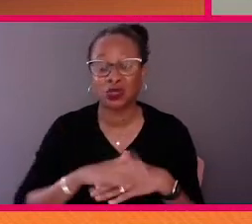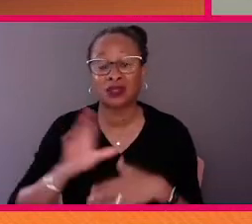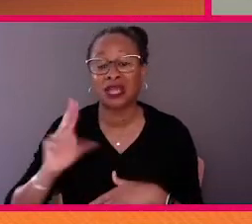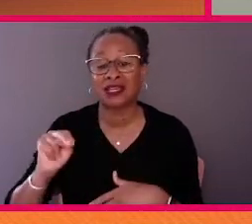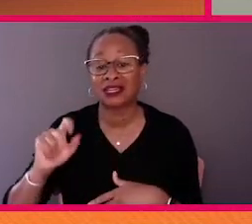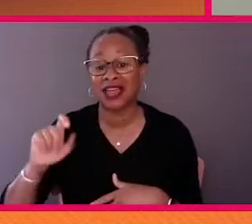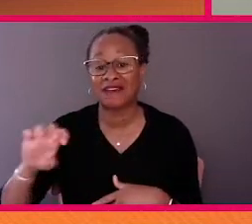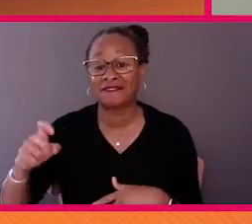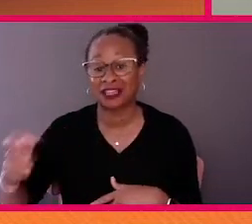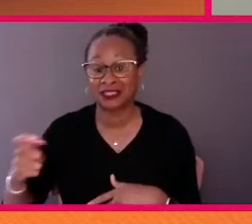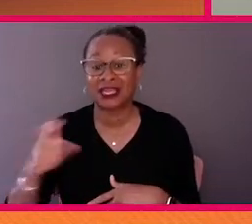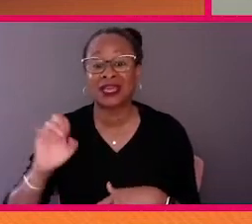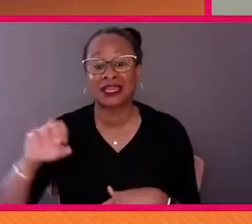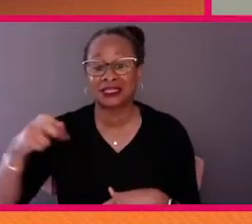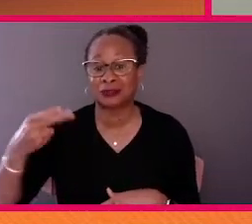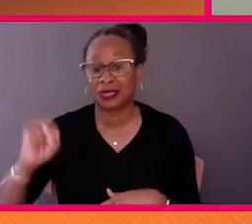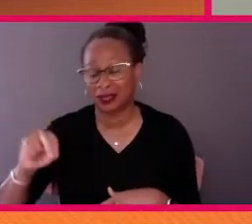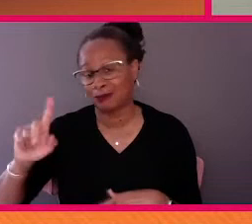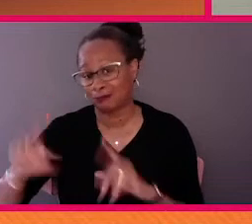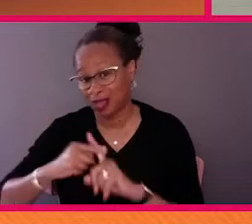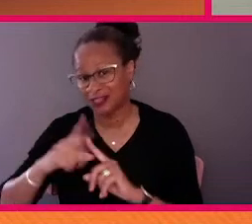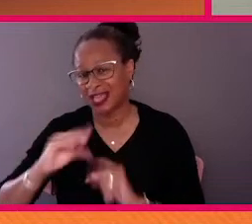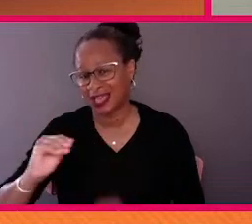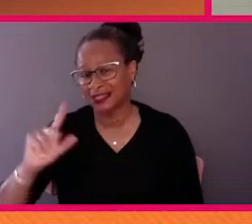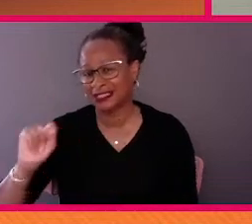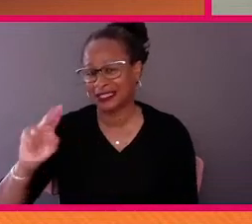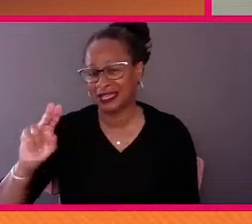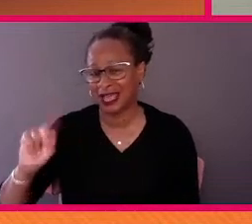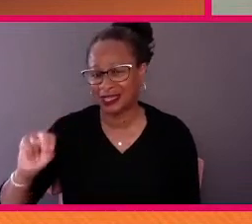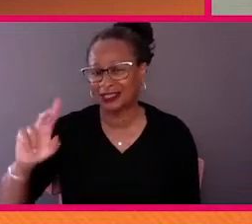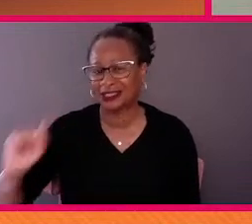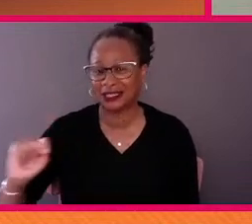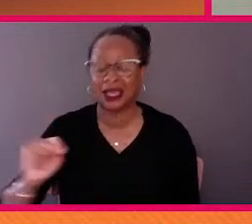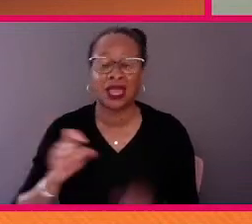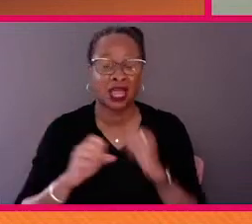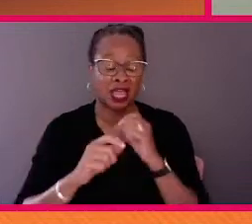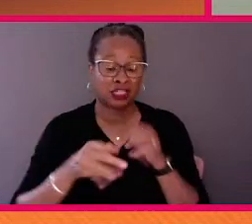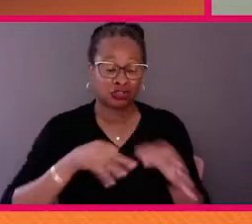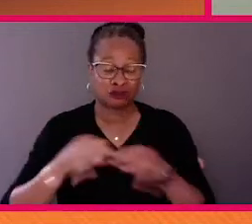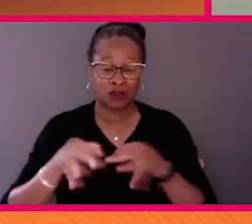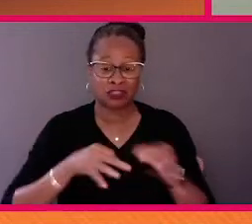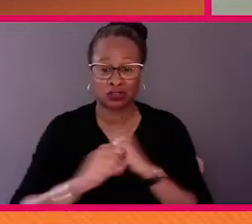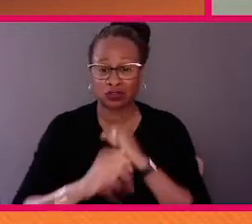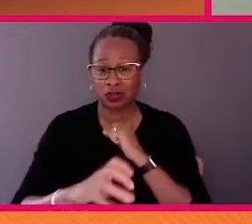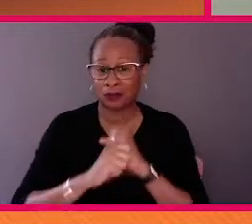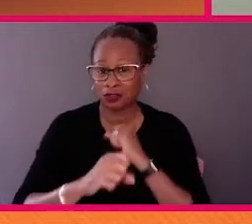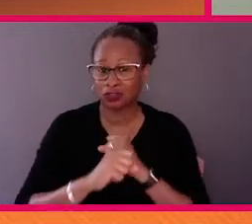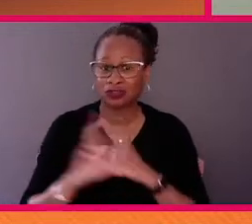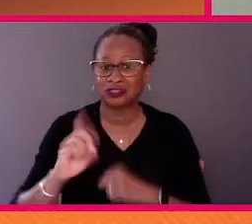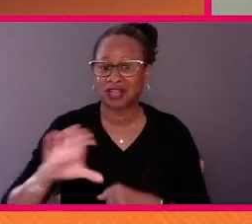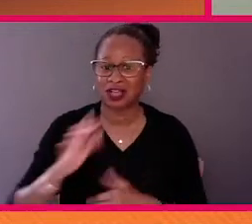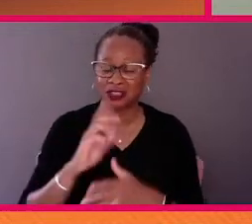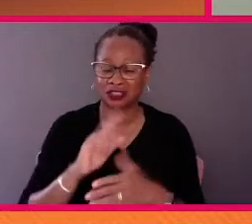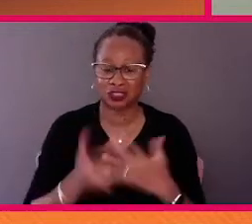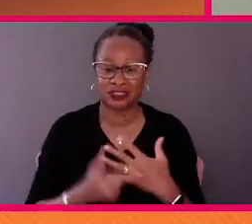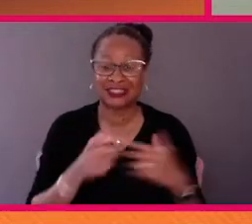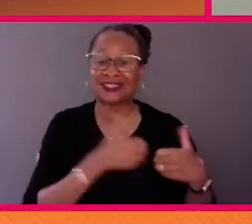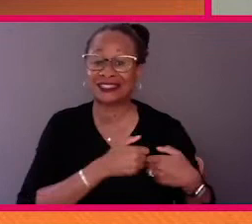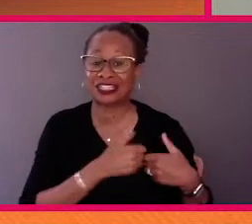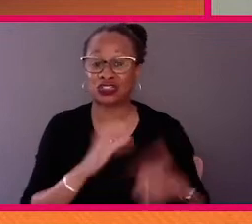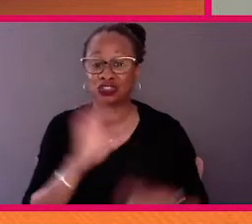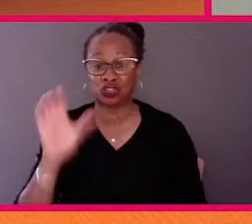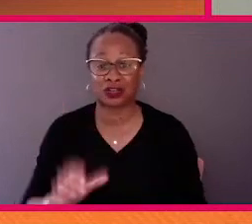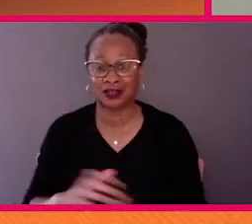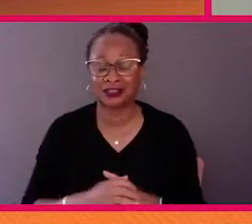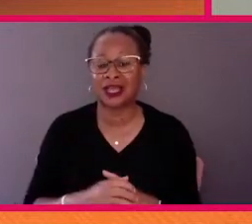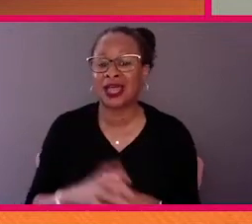ESPN Plus, and TNT. He directed the commercial doc series Dear Chicago via the Bleacher Report and NBA on